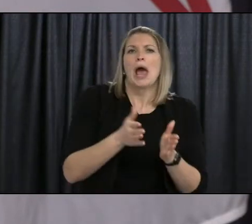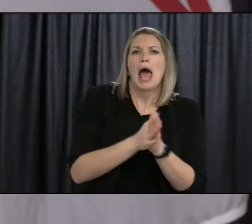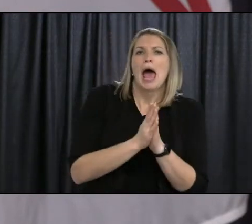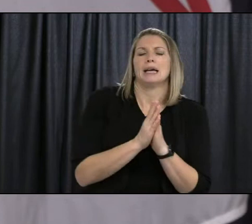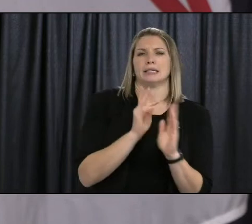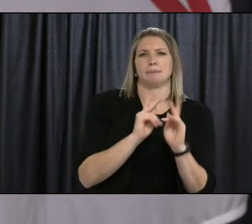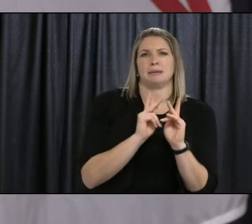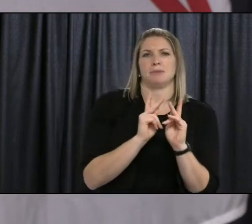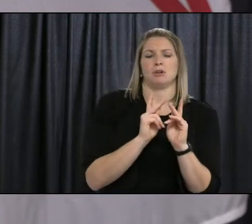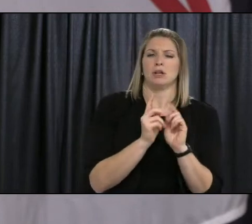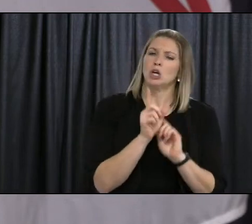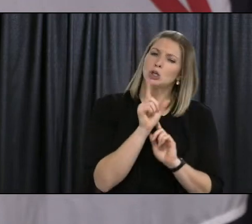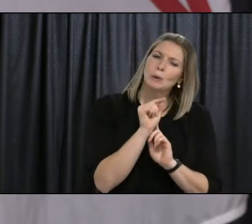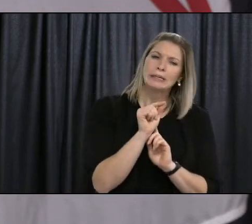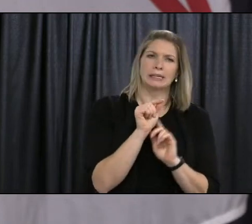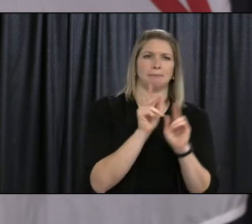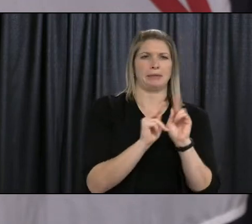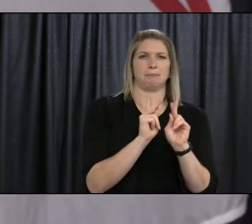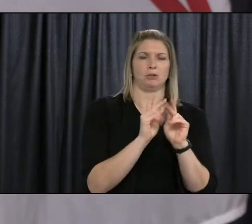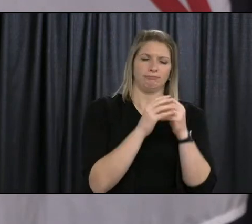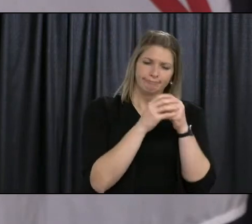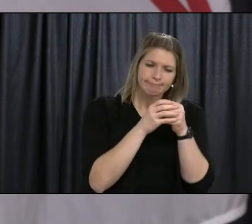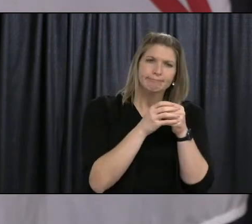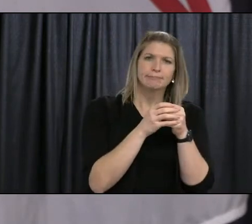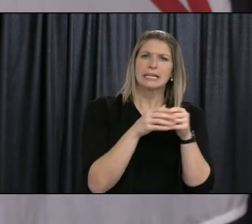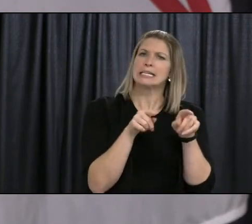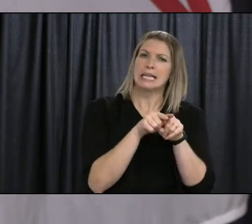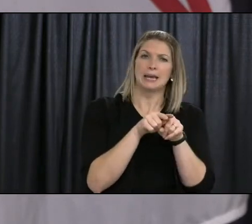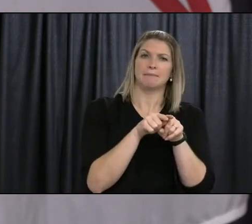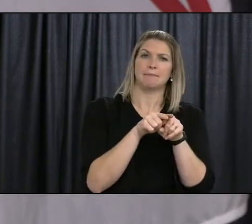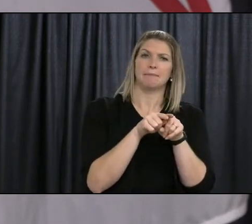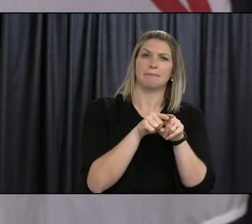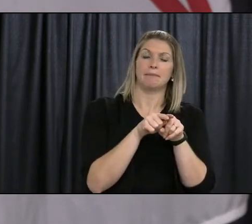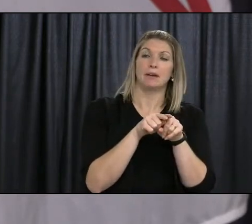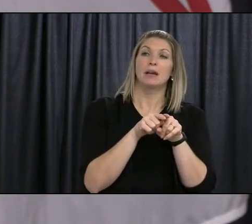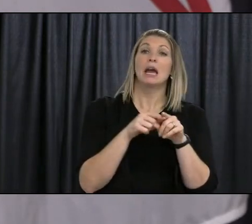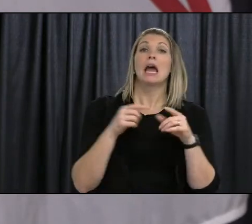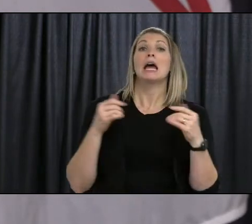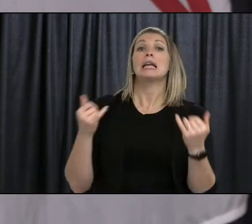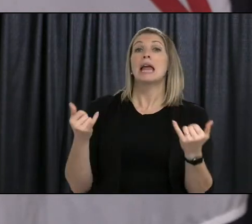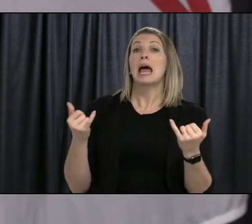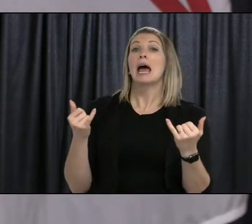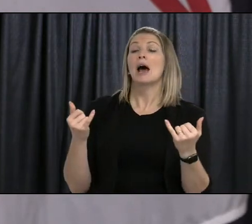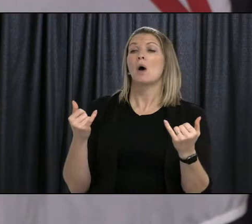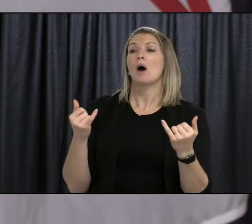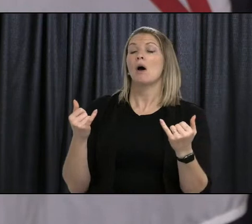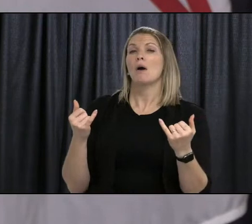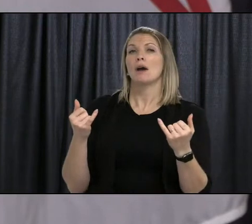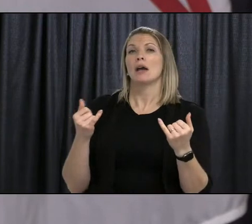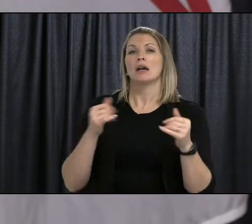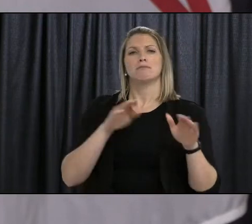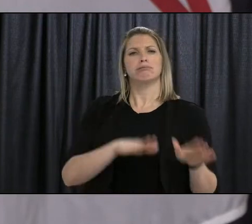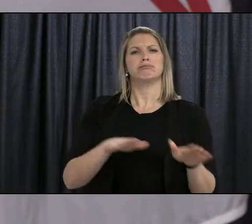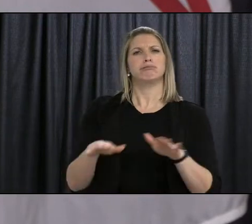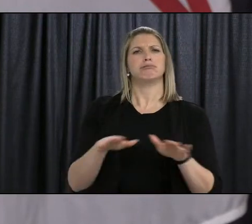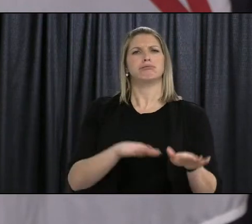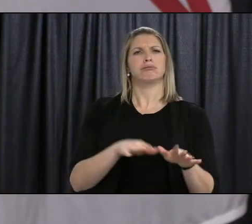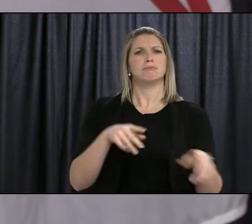consistent 20 over that holiday period. Our gathering limits are up to 20 for